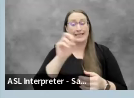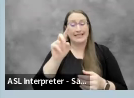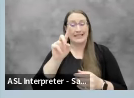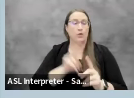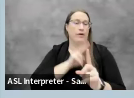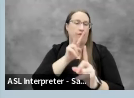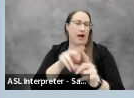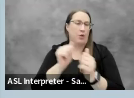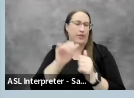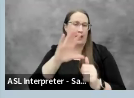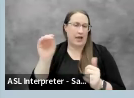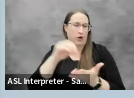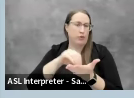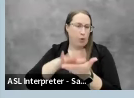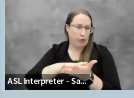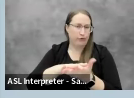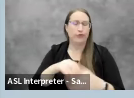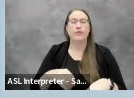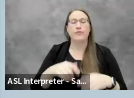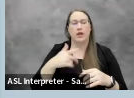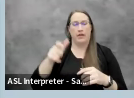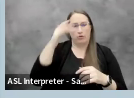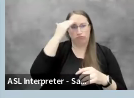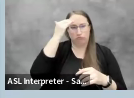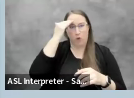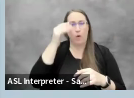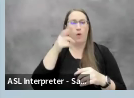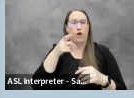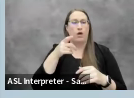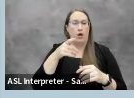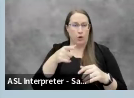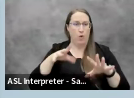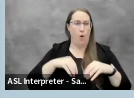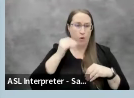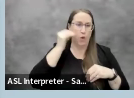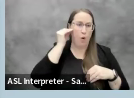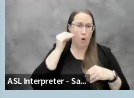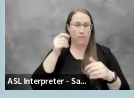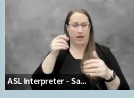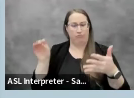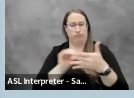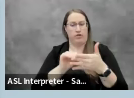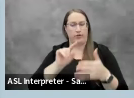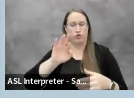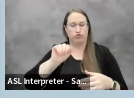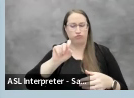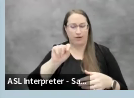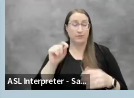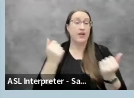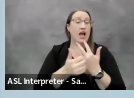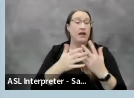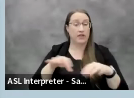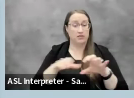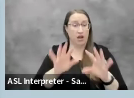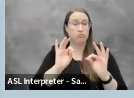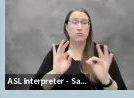recorder because it's really important that they know that you own your home in your trust. Once again, if everything's done appropriately, there is no reassessment